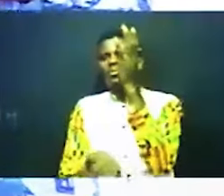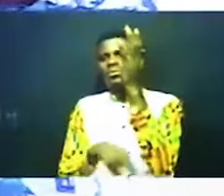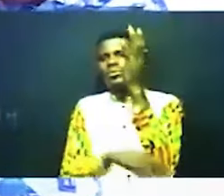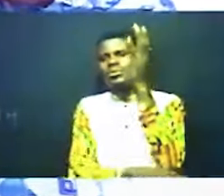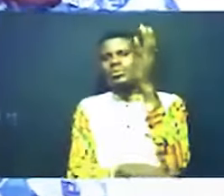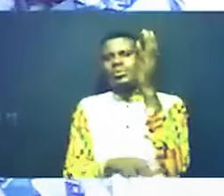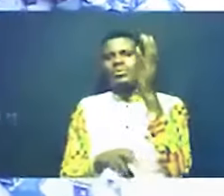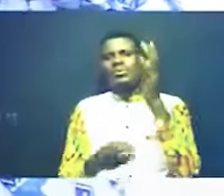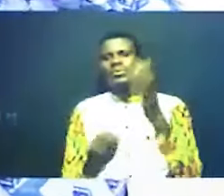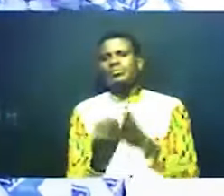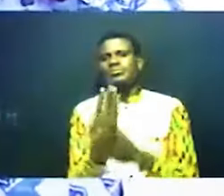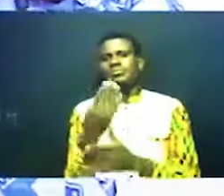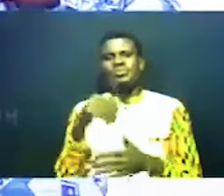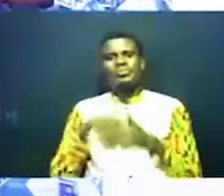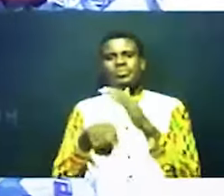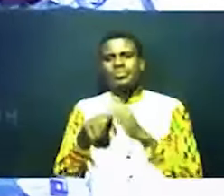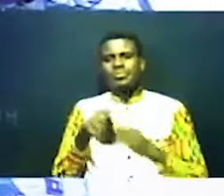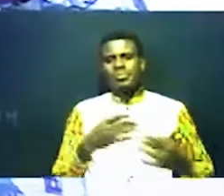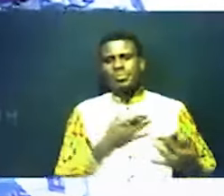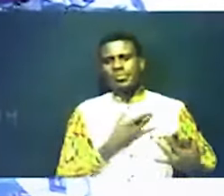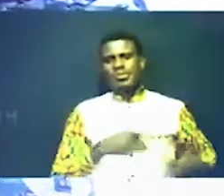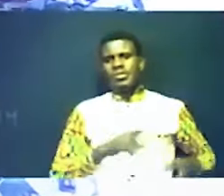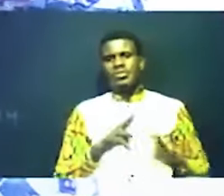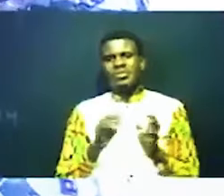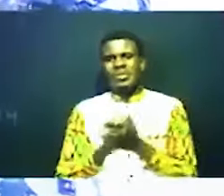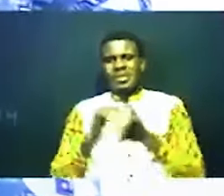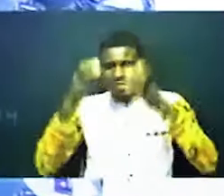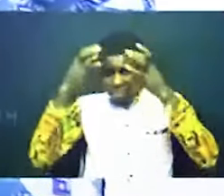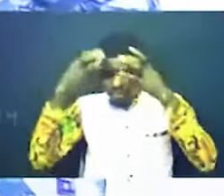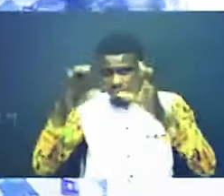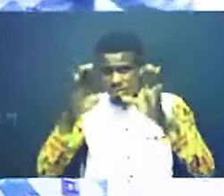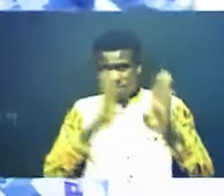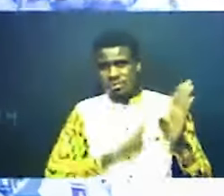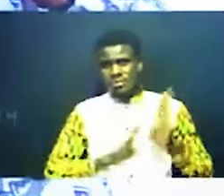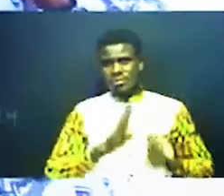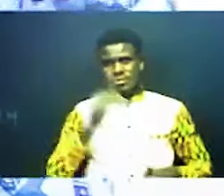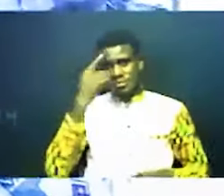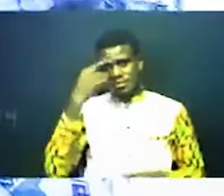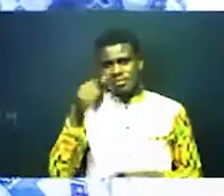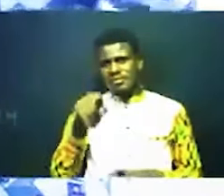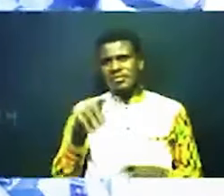To cause trouble for you and to defile many.